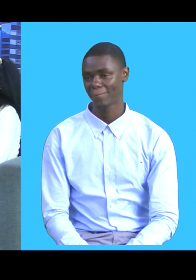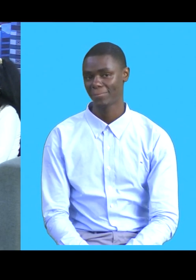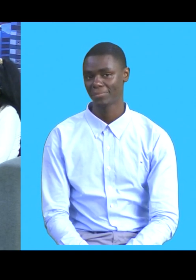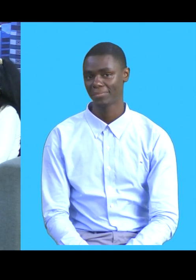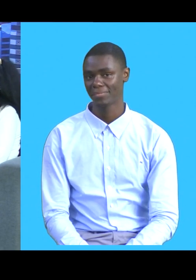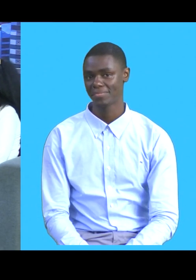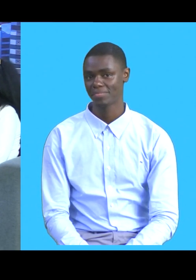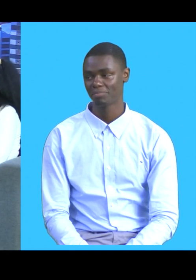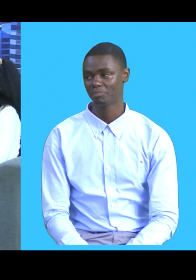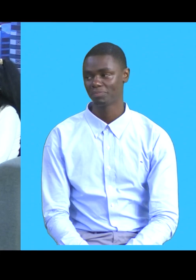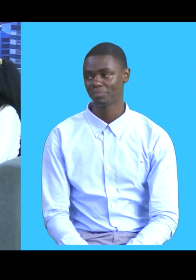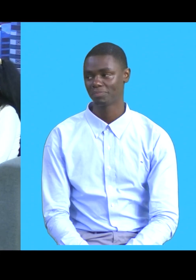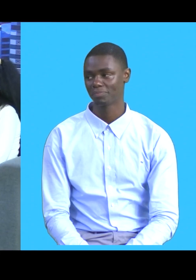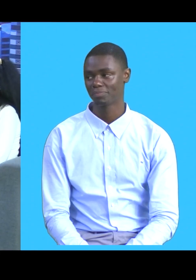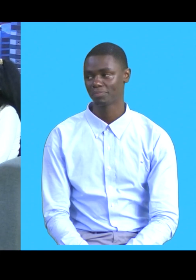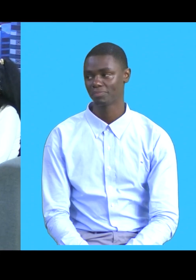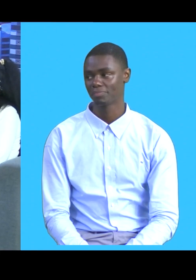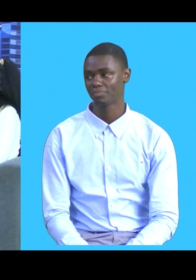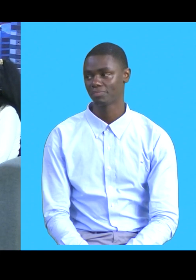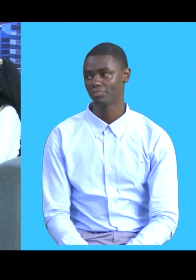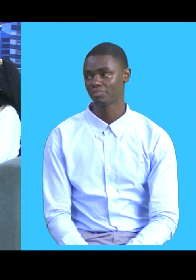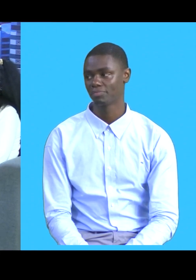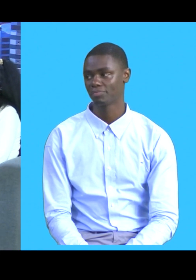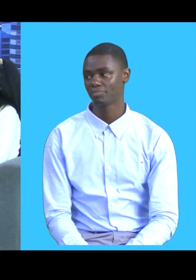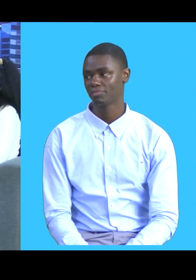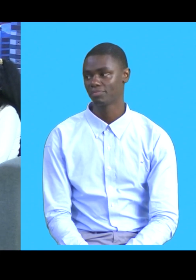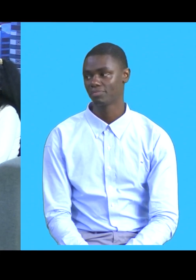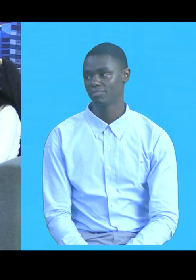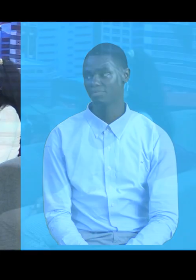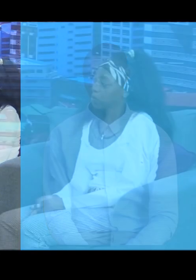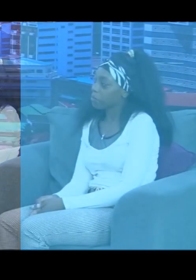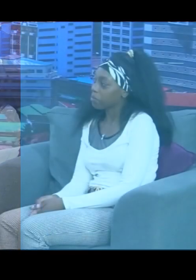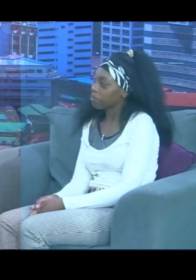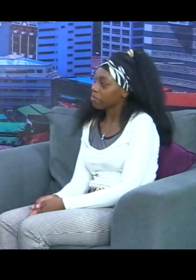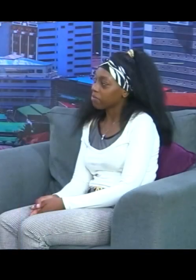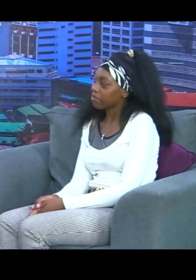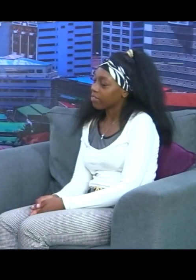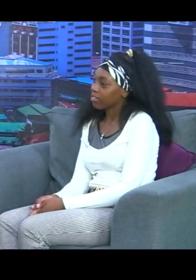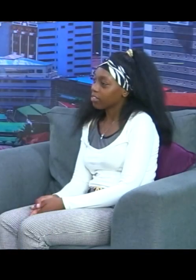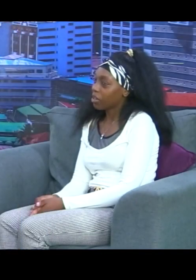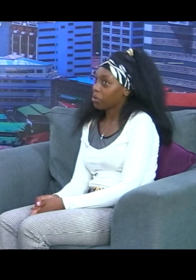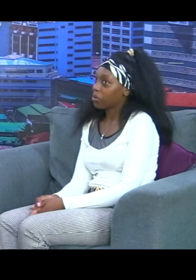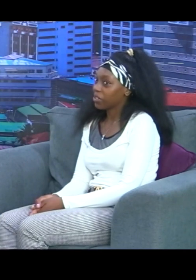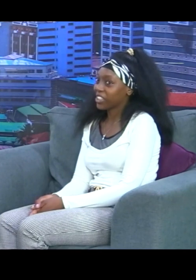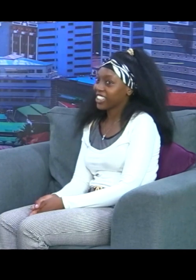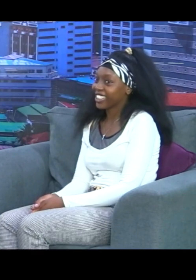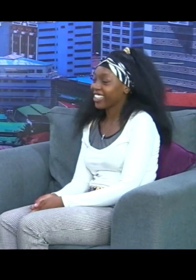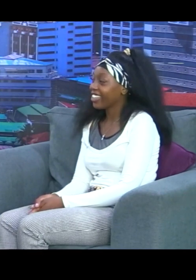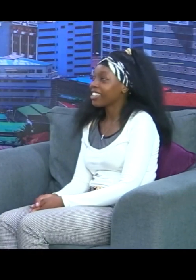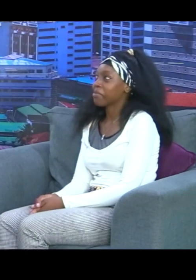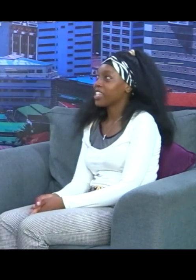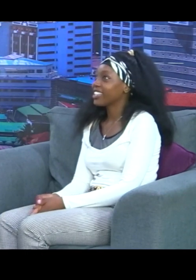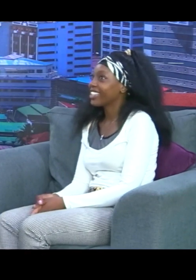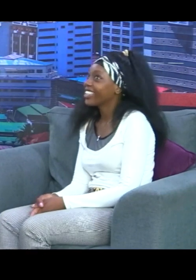Oh, okay, that is nice. So, how do you feel working at Science TV? Tell us your experience.